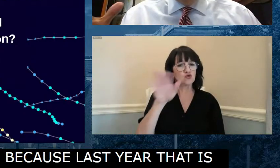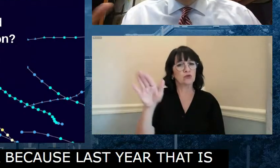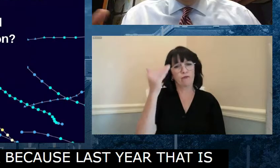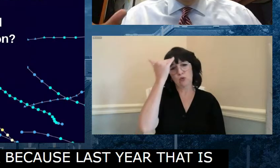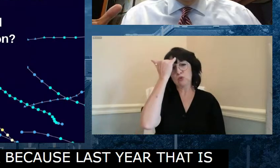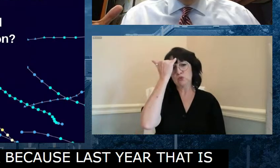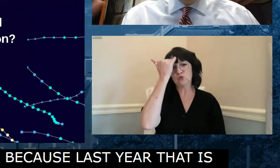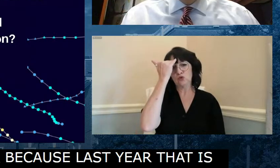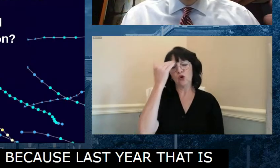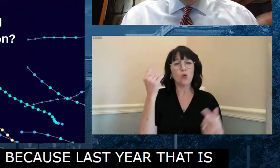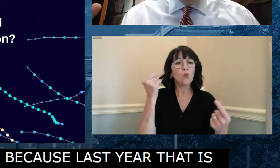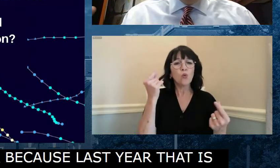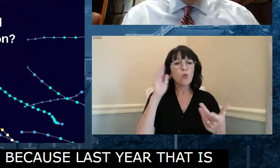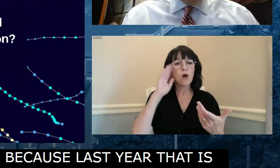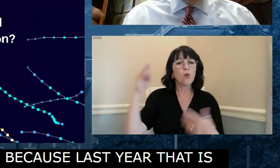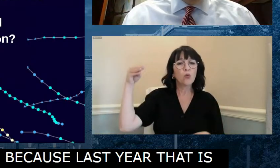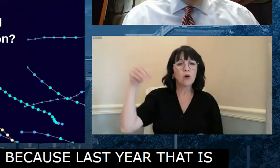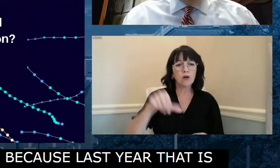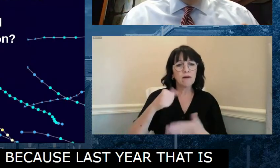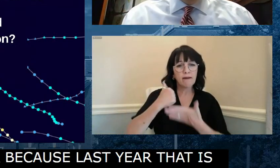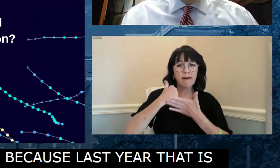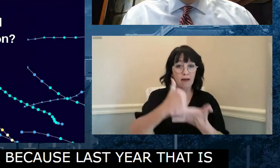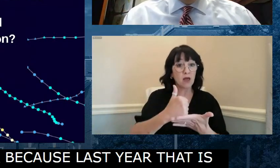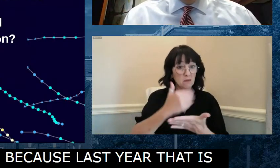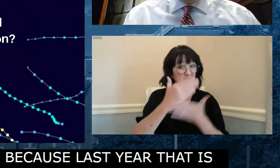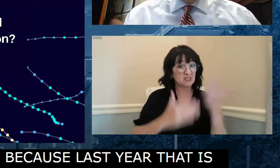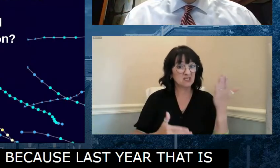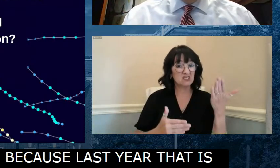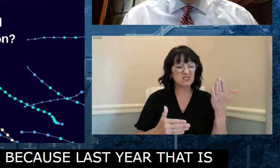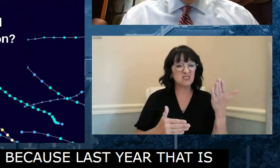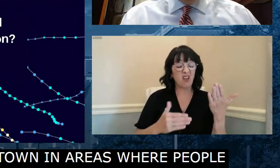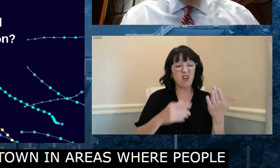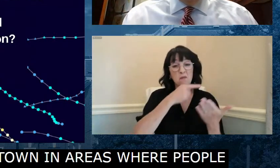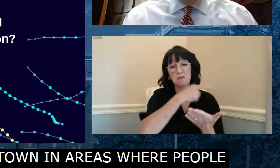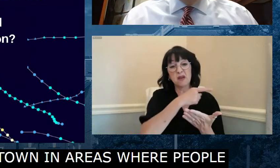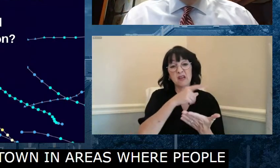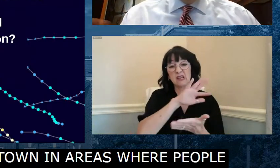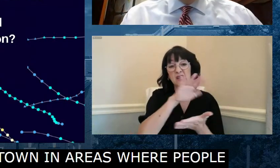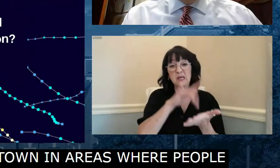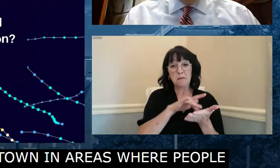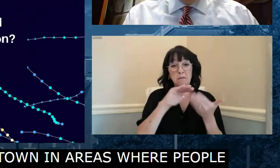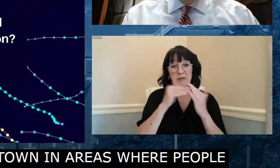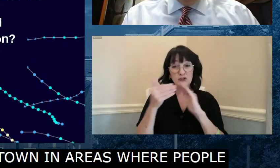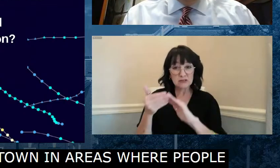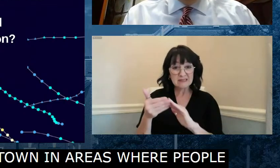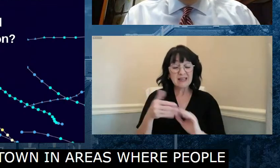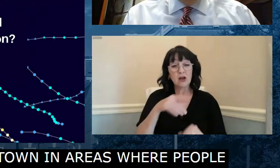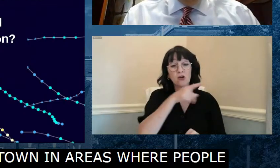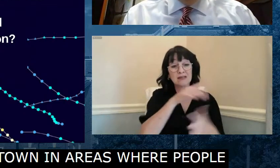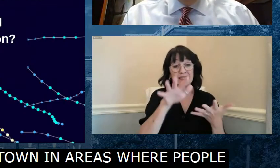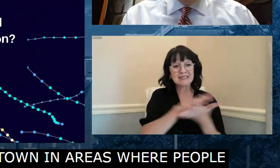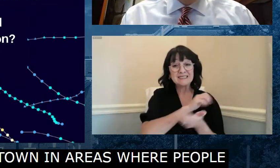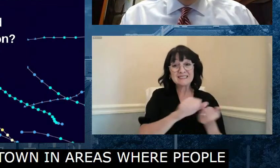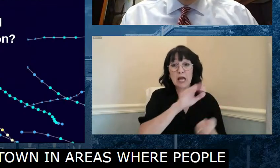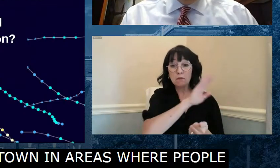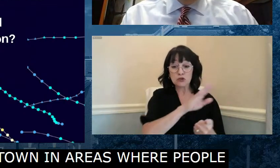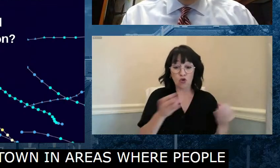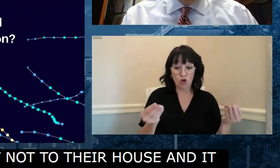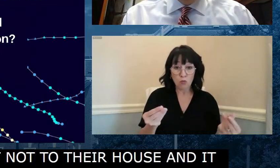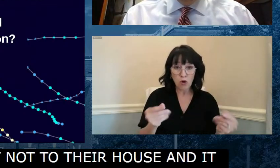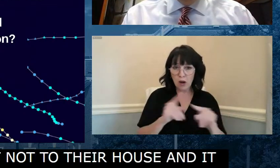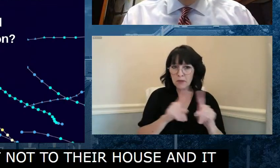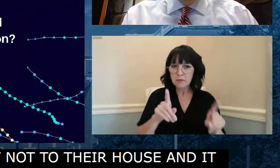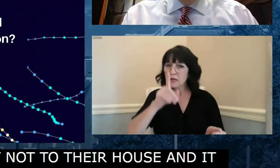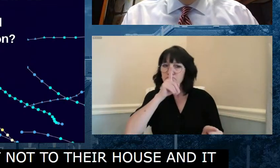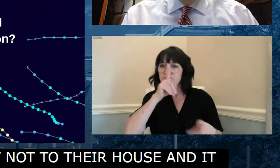Clayton area, the people that had these maybe damage to their property, but not to their house. And it wasn't covered by insurance, and kind of what were their options that they had